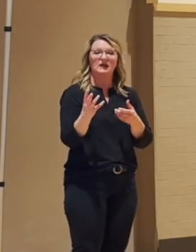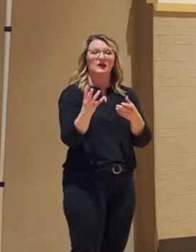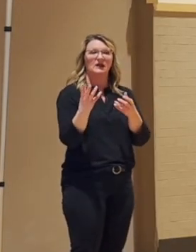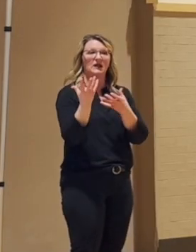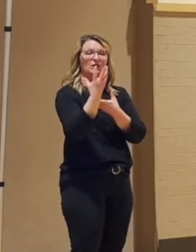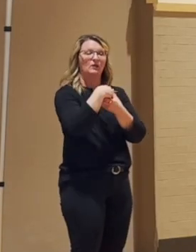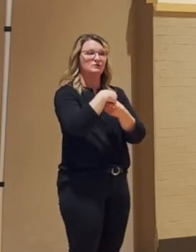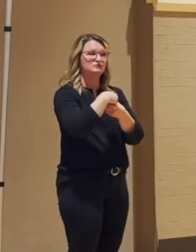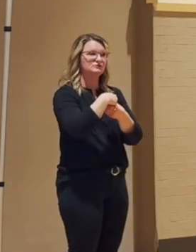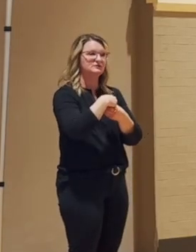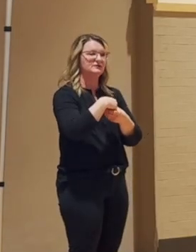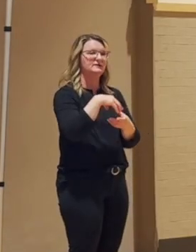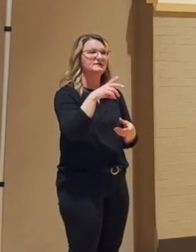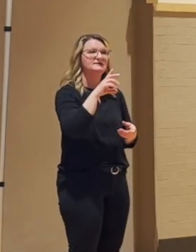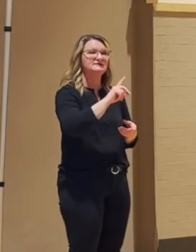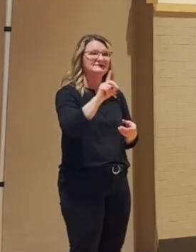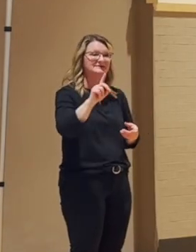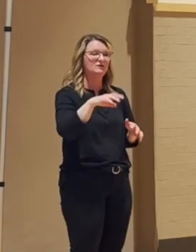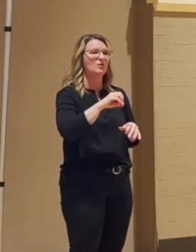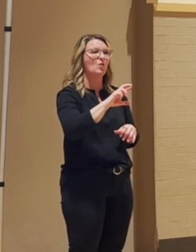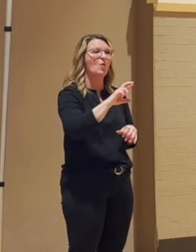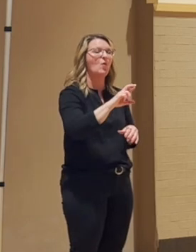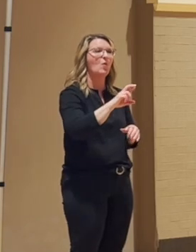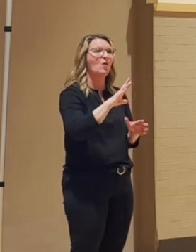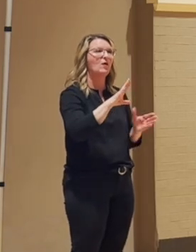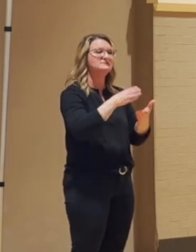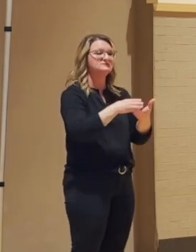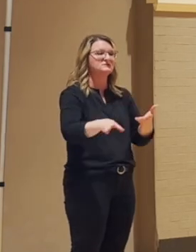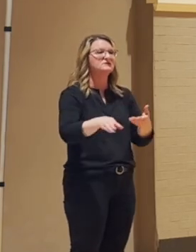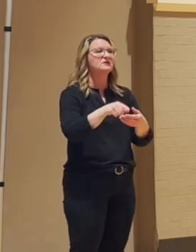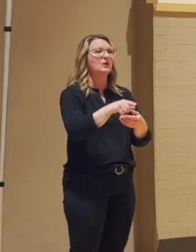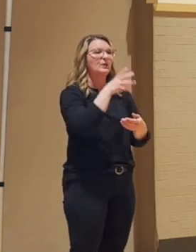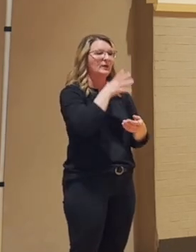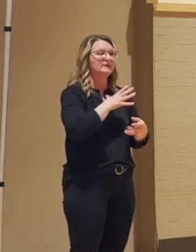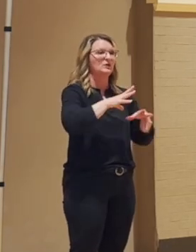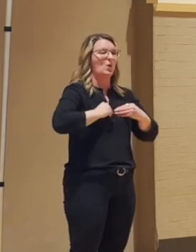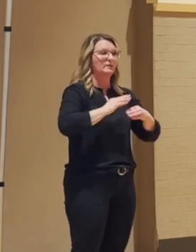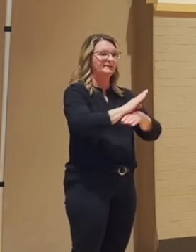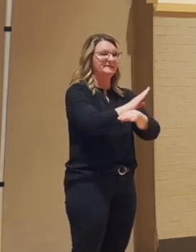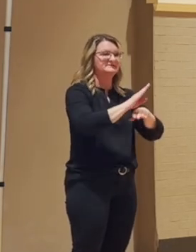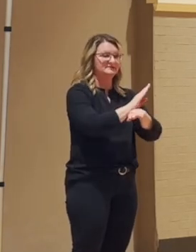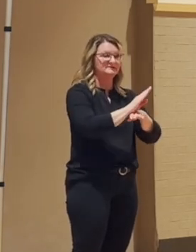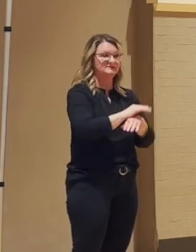of DBE or disadvantaged minority women-owned business